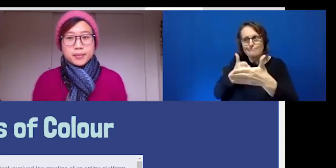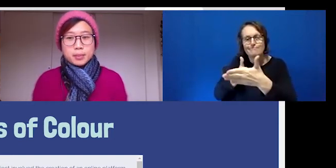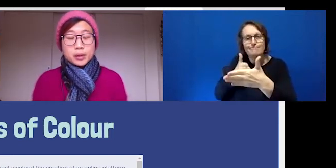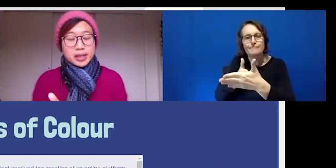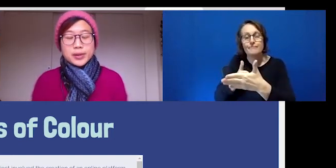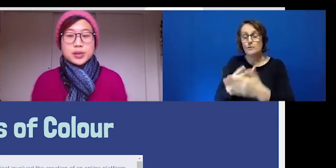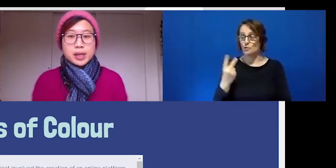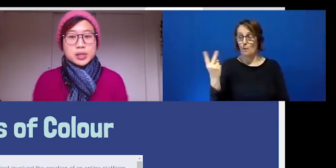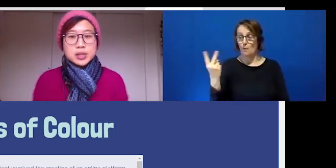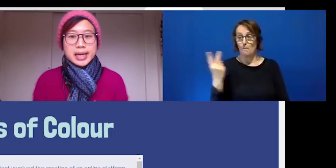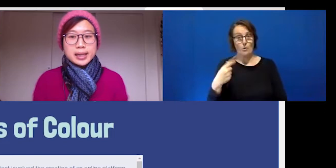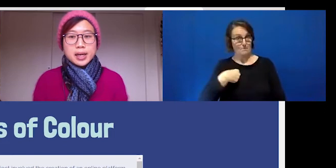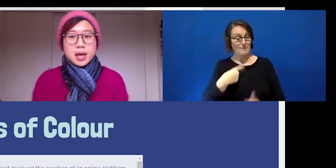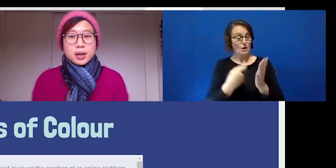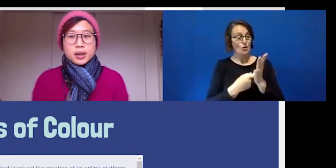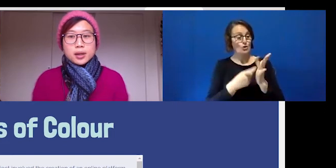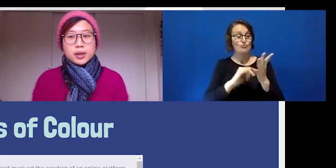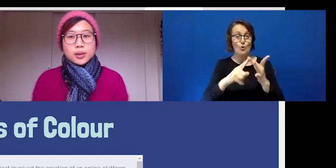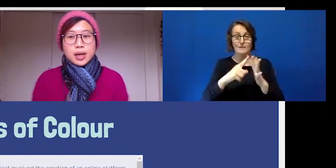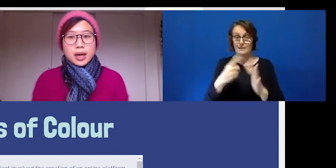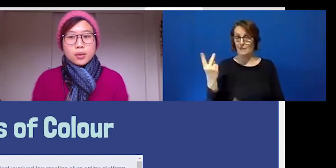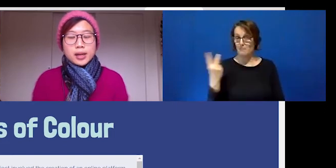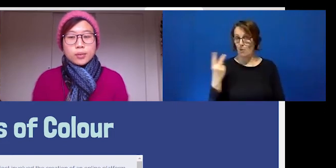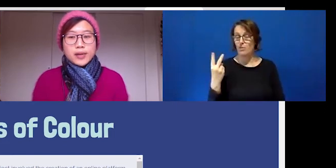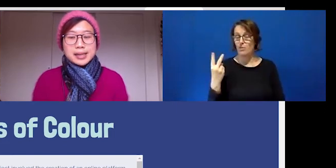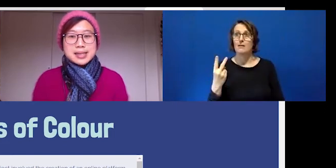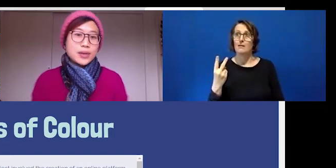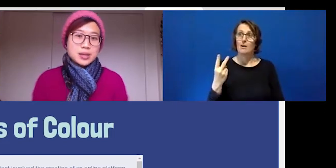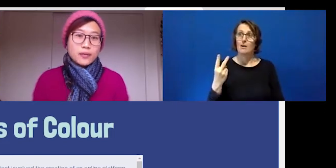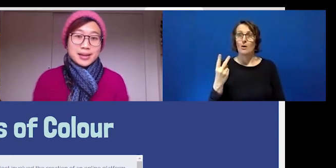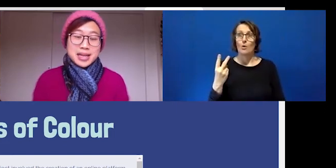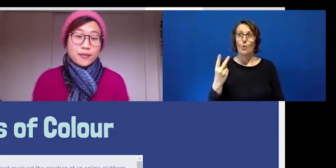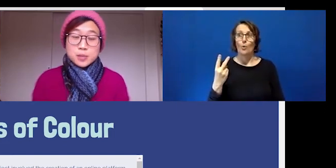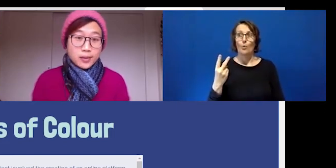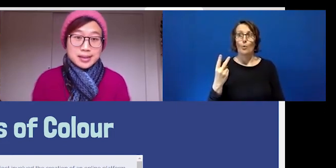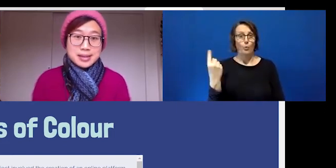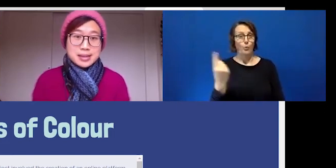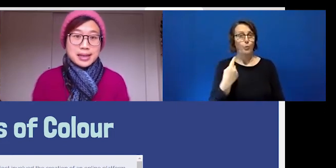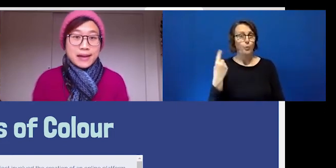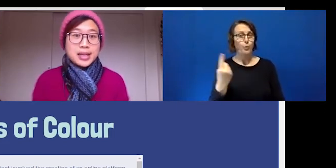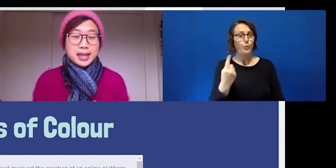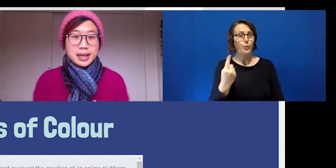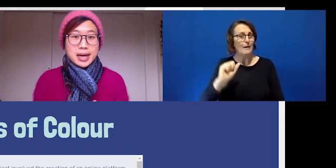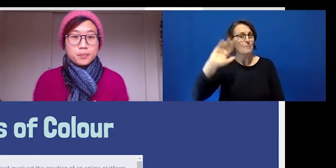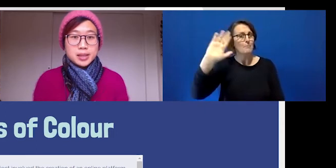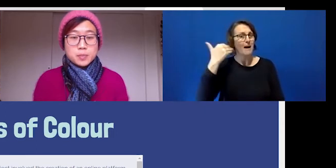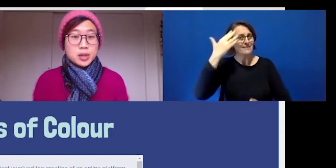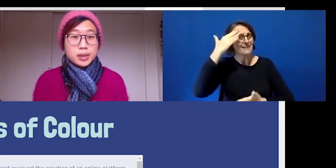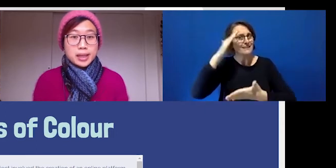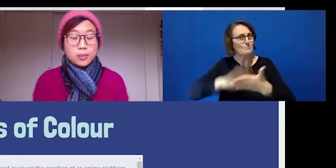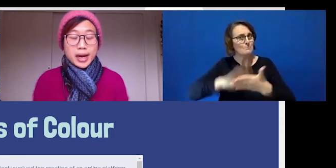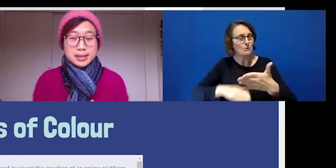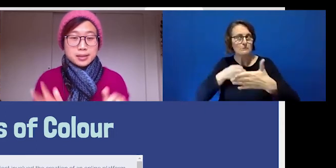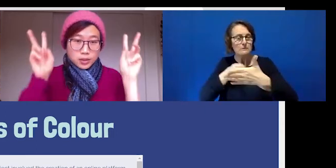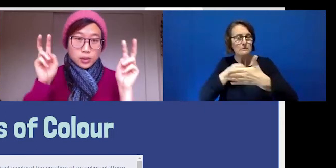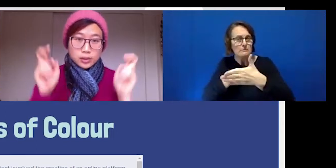I, both individually, but also together, you know, we've had a series of unsafe experiences in navigating this